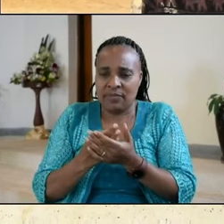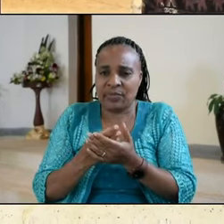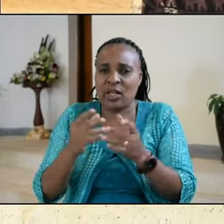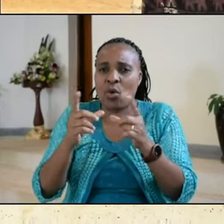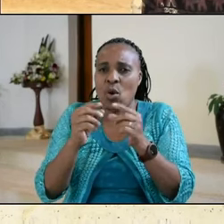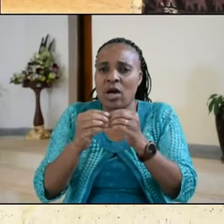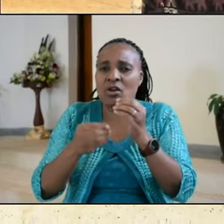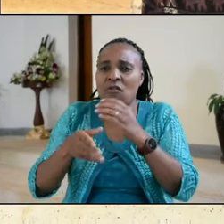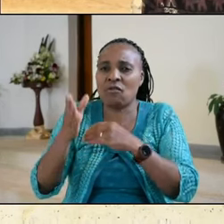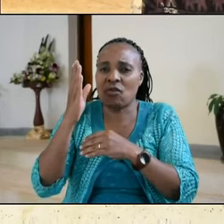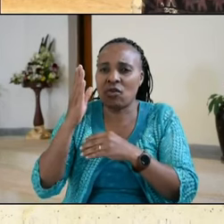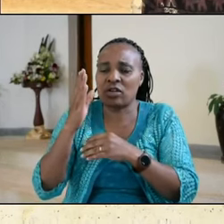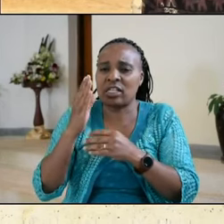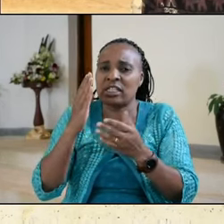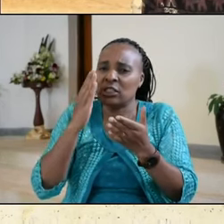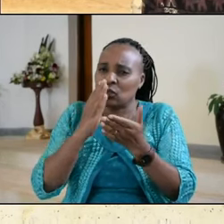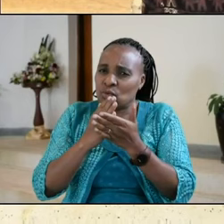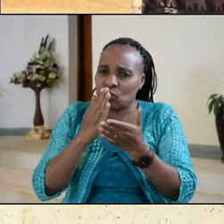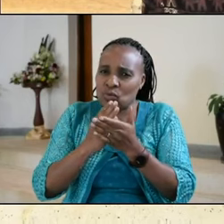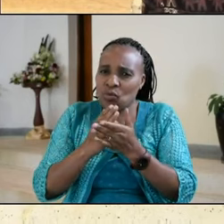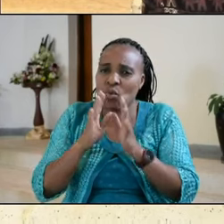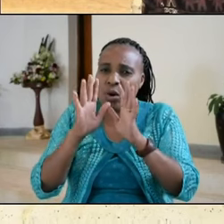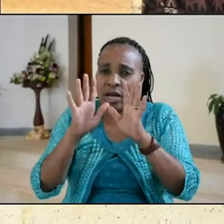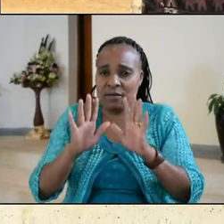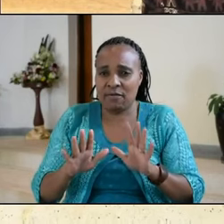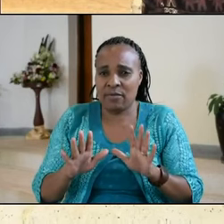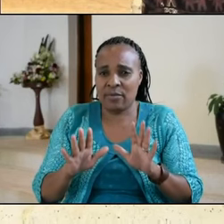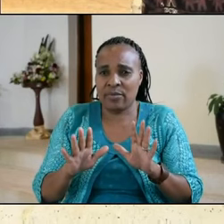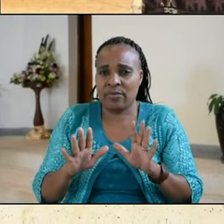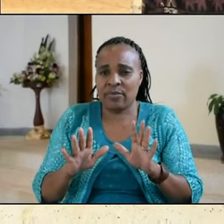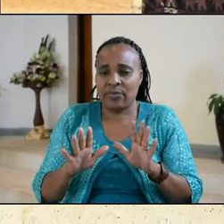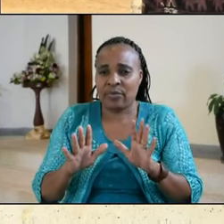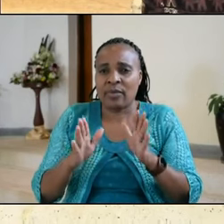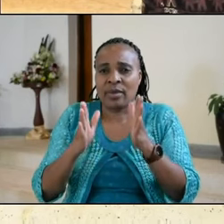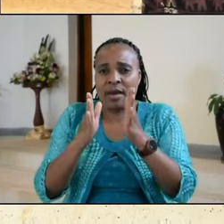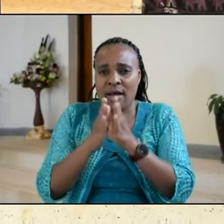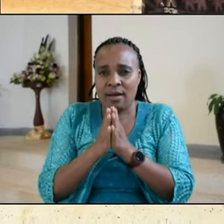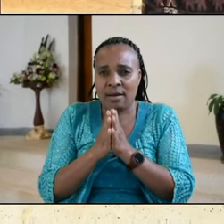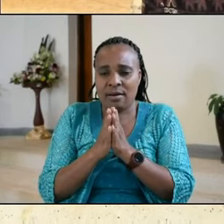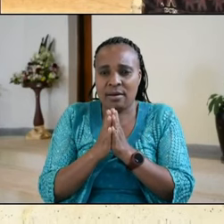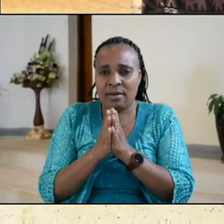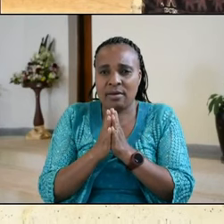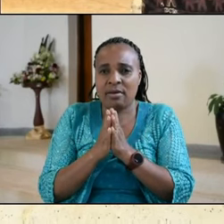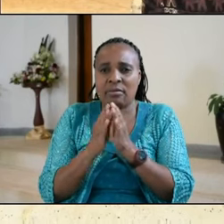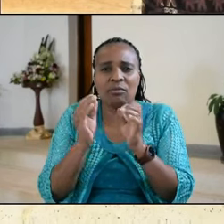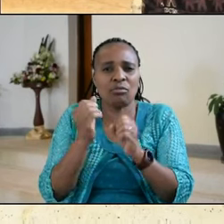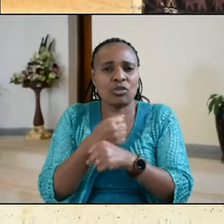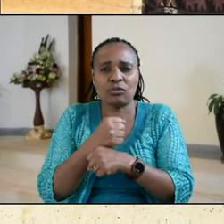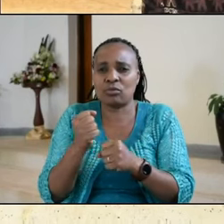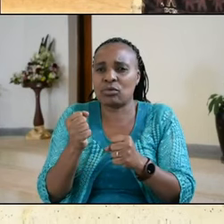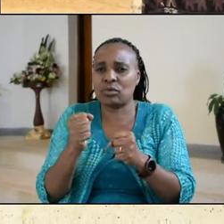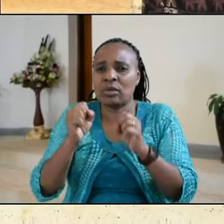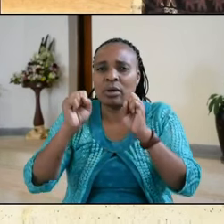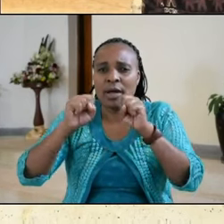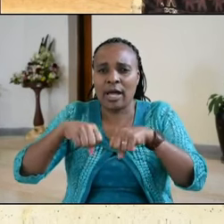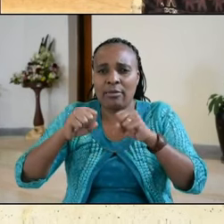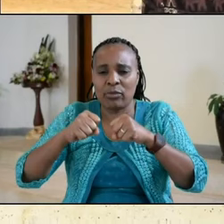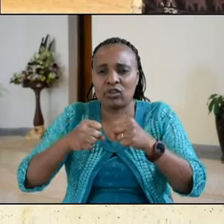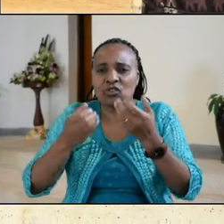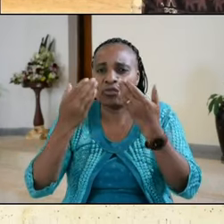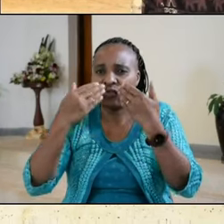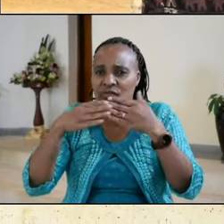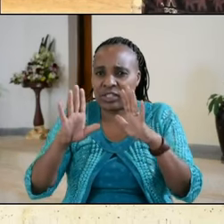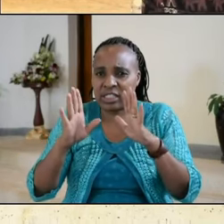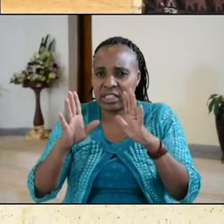Word of God is really, really wonderful. And we would not be able to complete